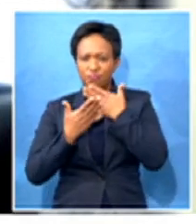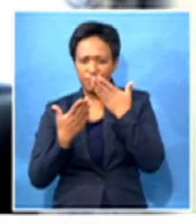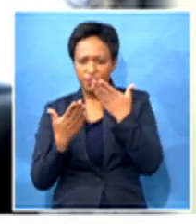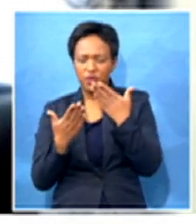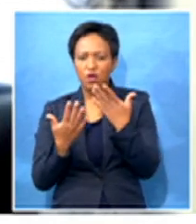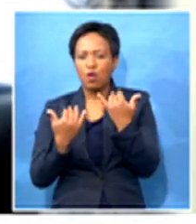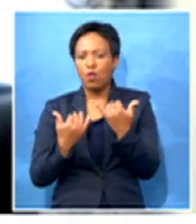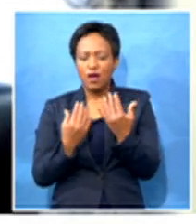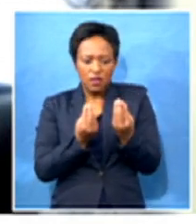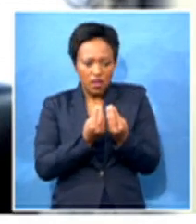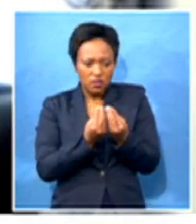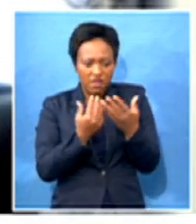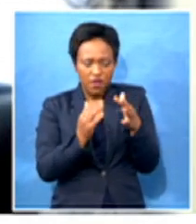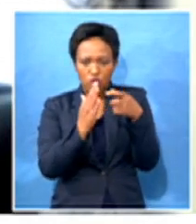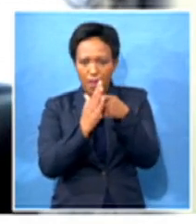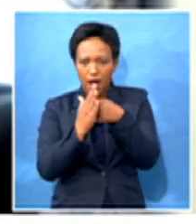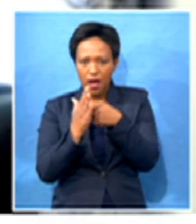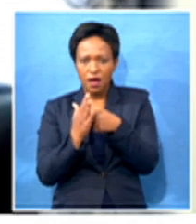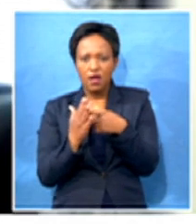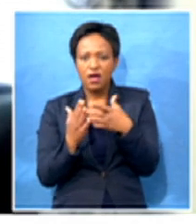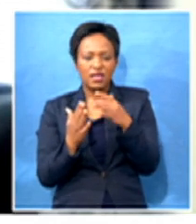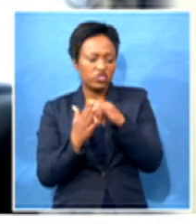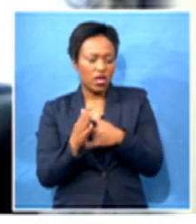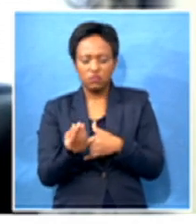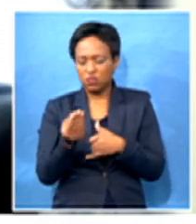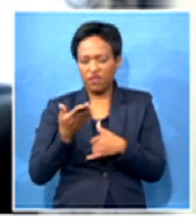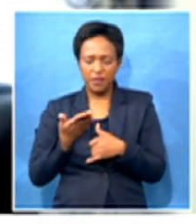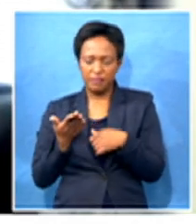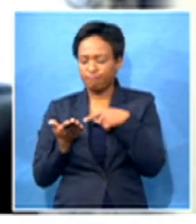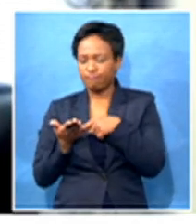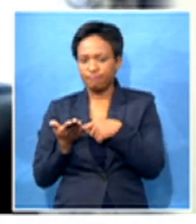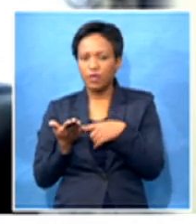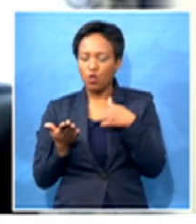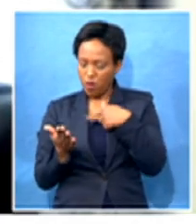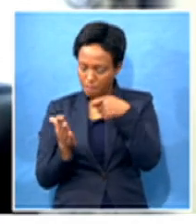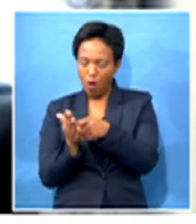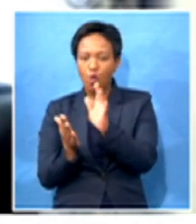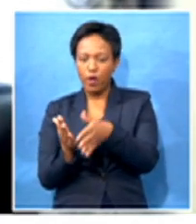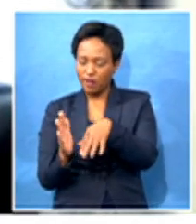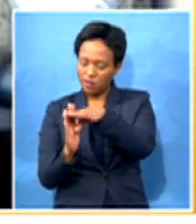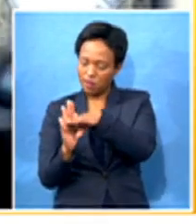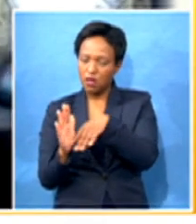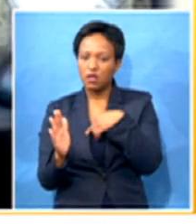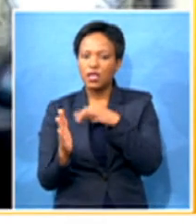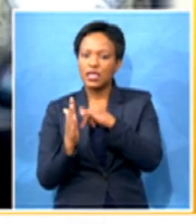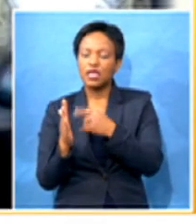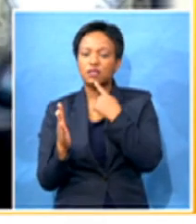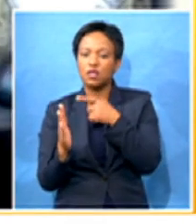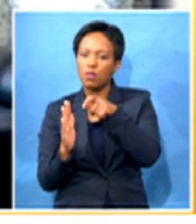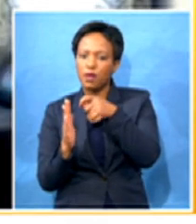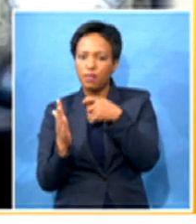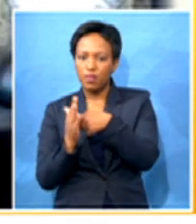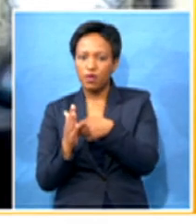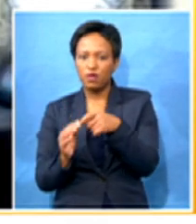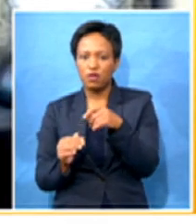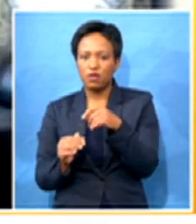the items were just given to me that this will be bought. These items will be bought. And how many questions did